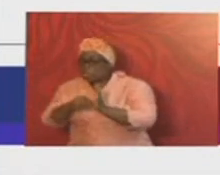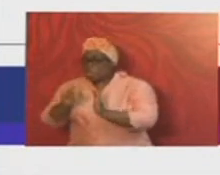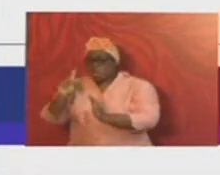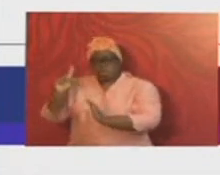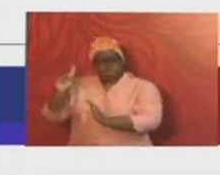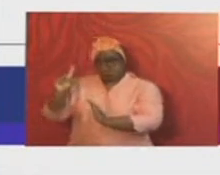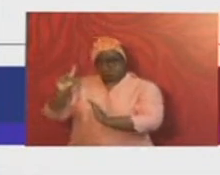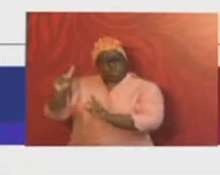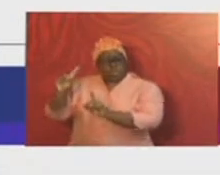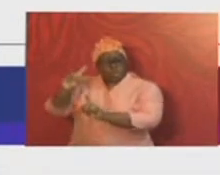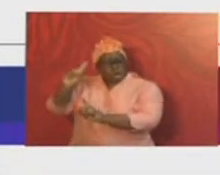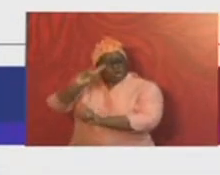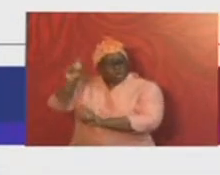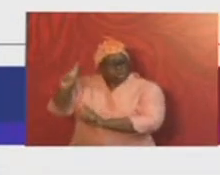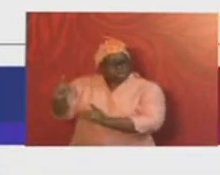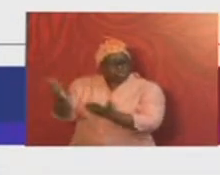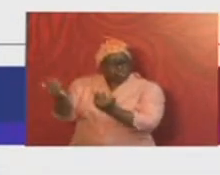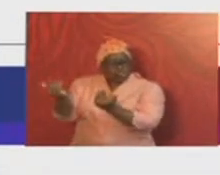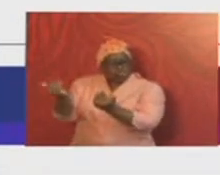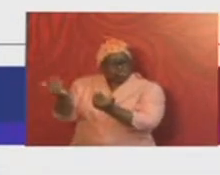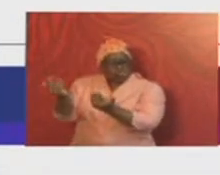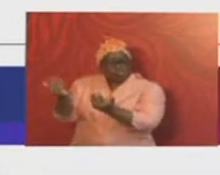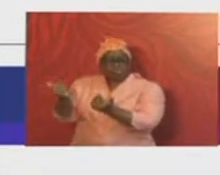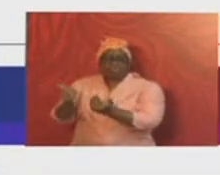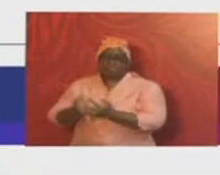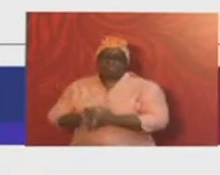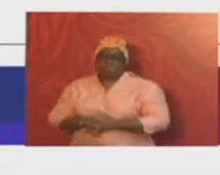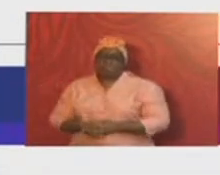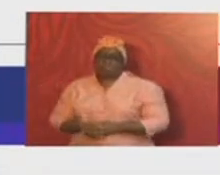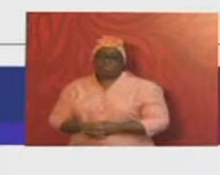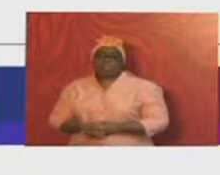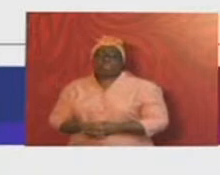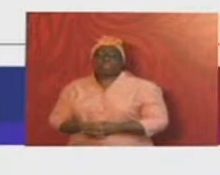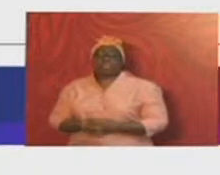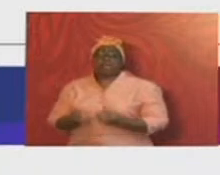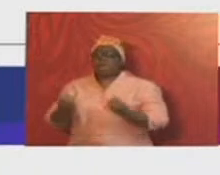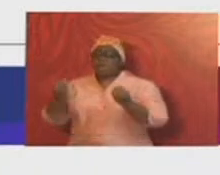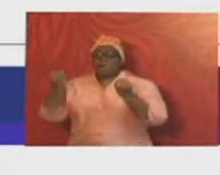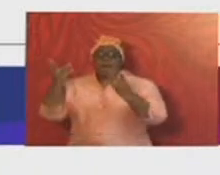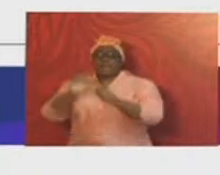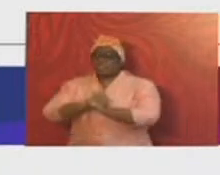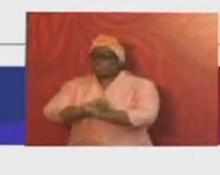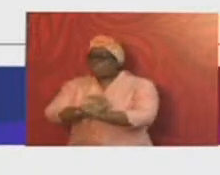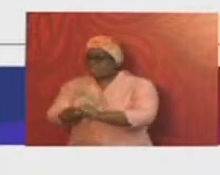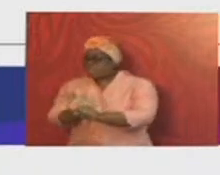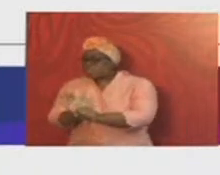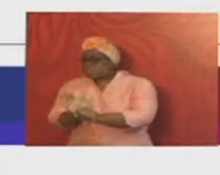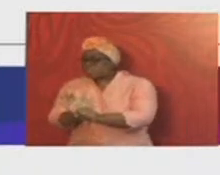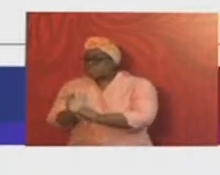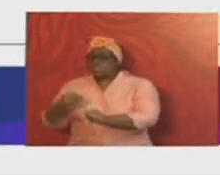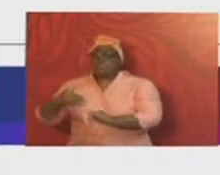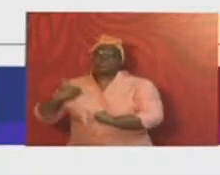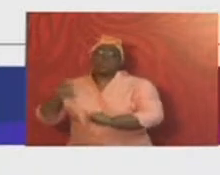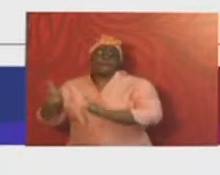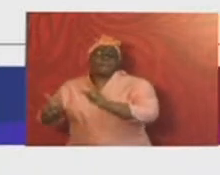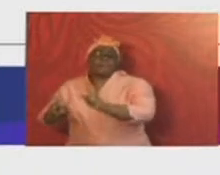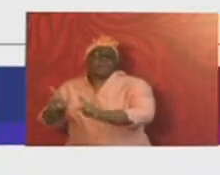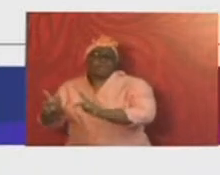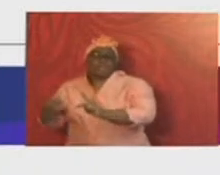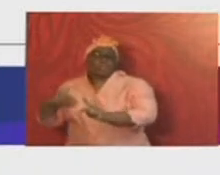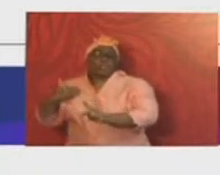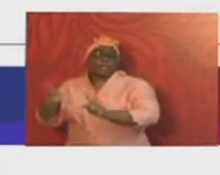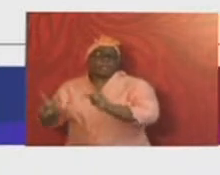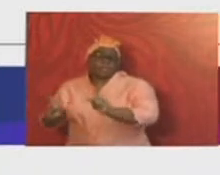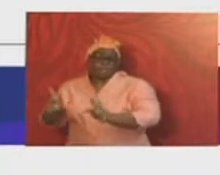question, please? The number of COVID-19 cases among youths. The number of COVID-19 cases among